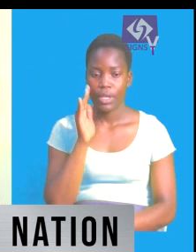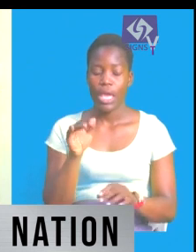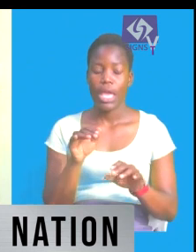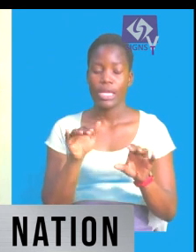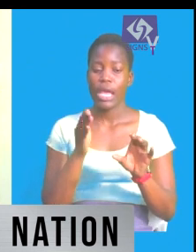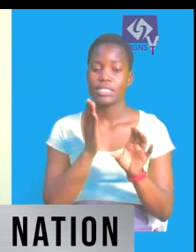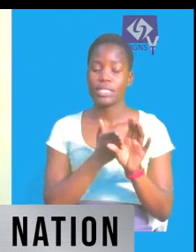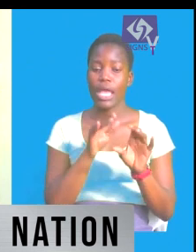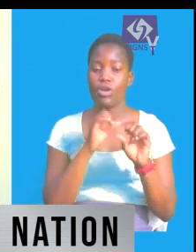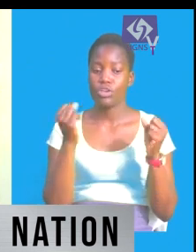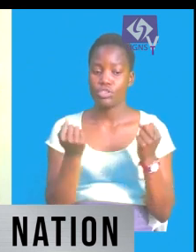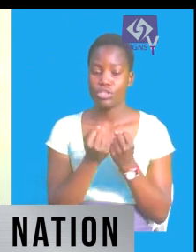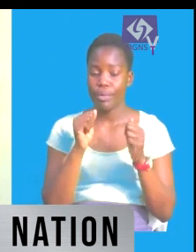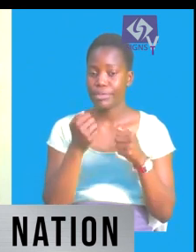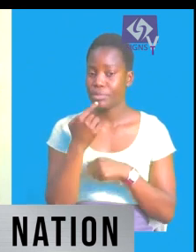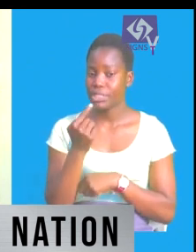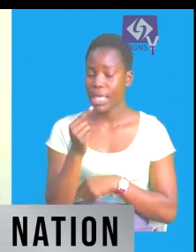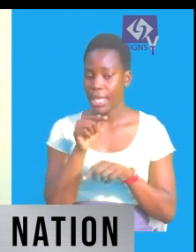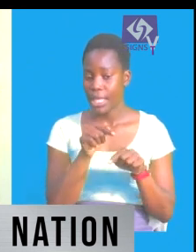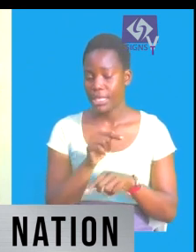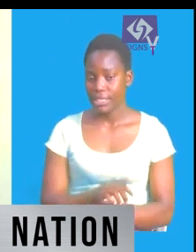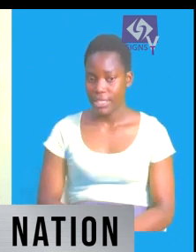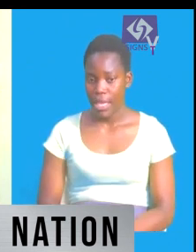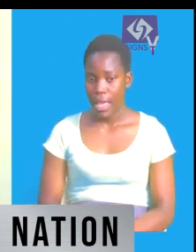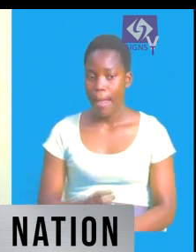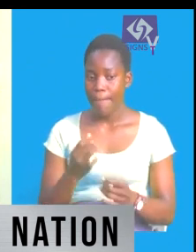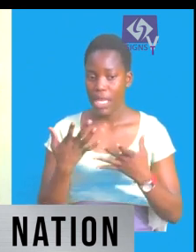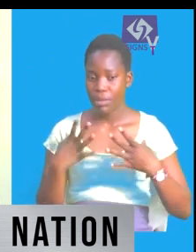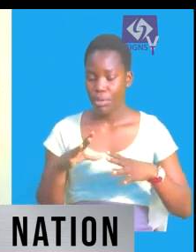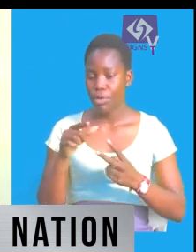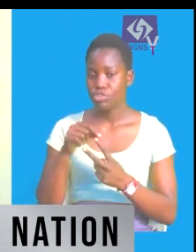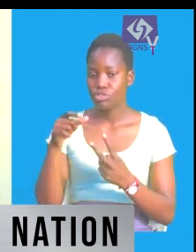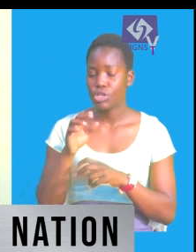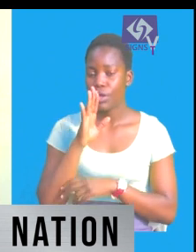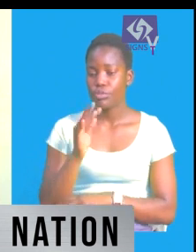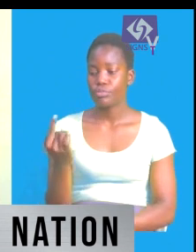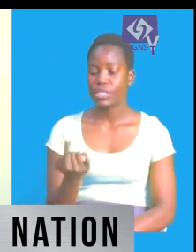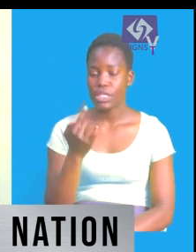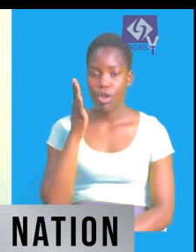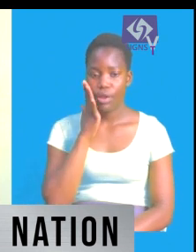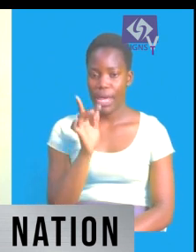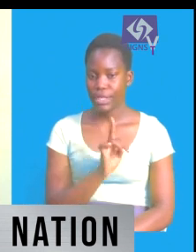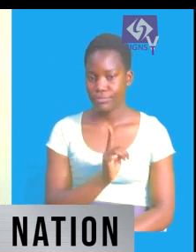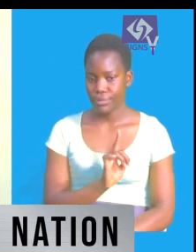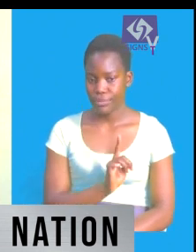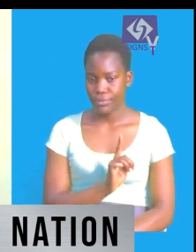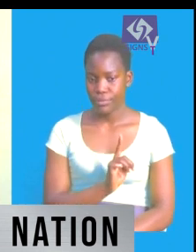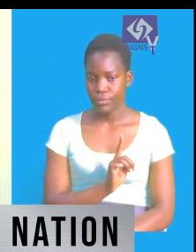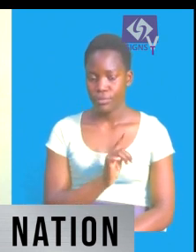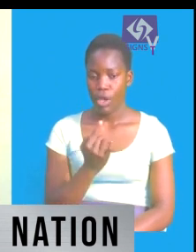psychosocially, I would say this. Most of them don't choose to be single mothers, apart